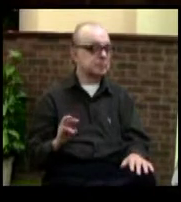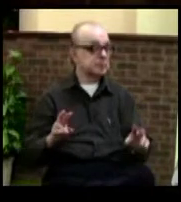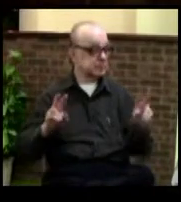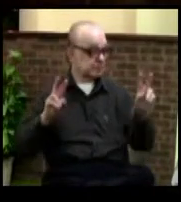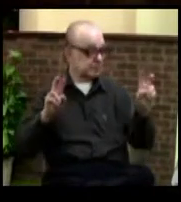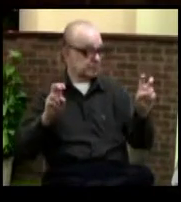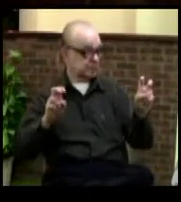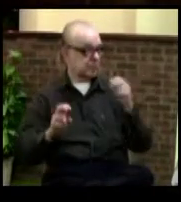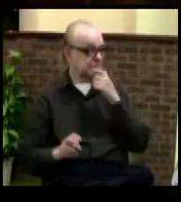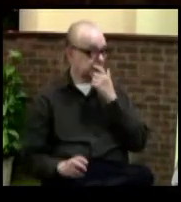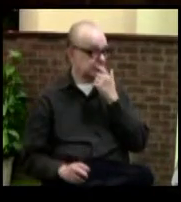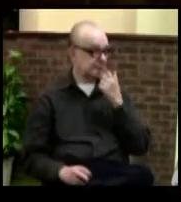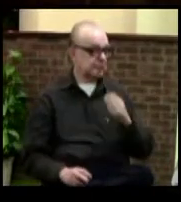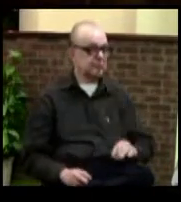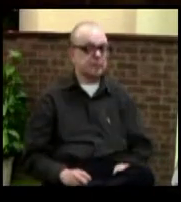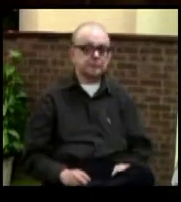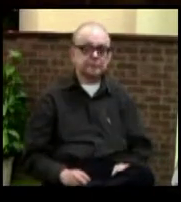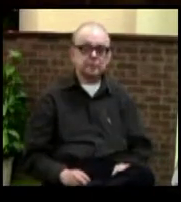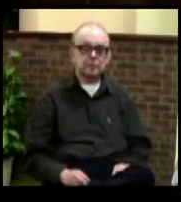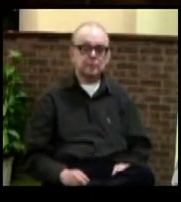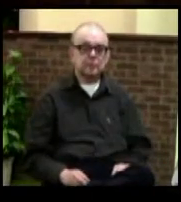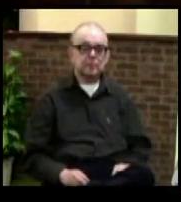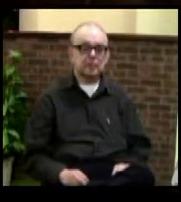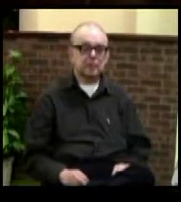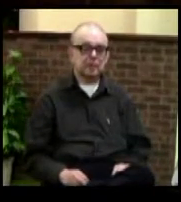here's what he says.